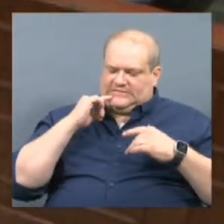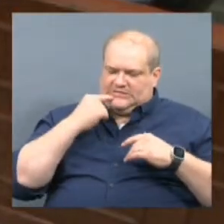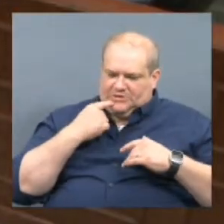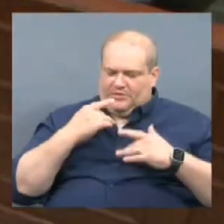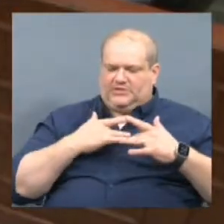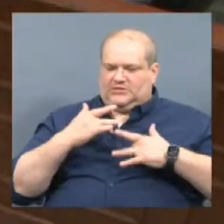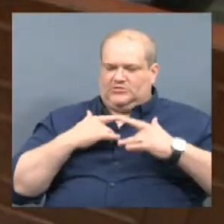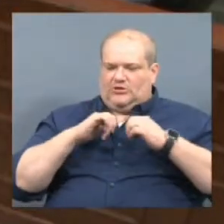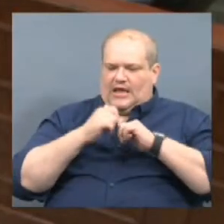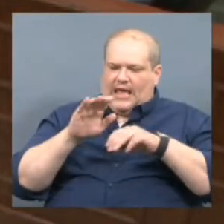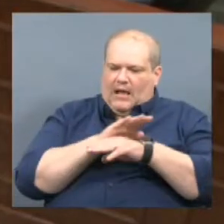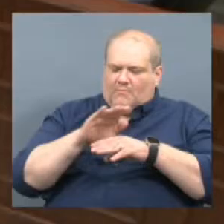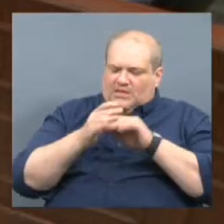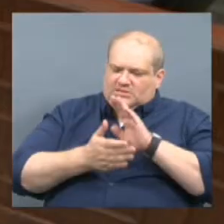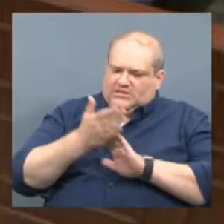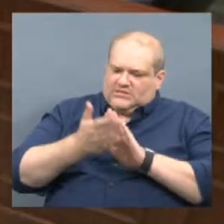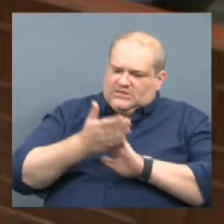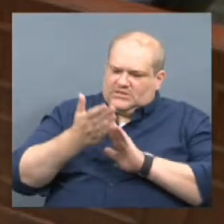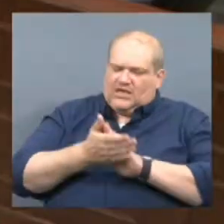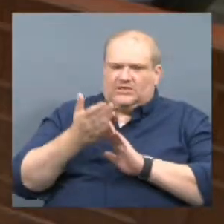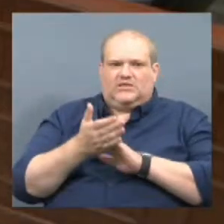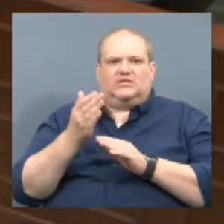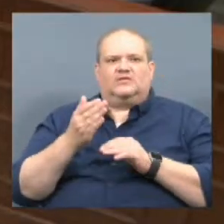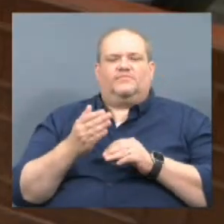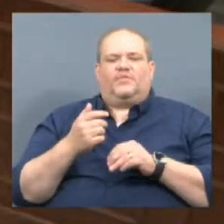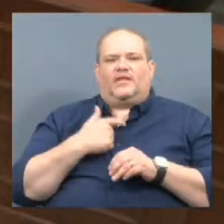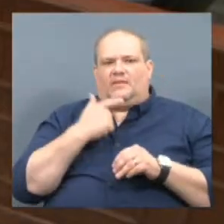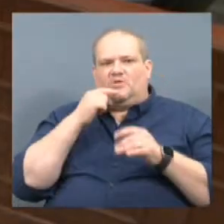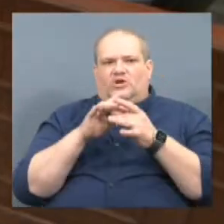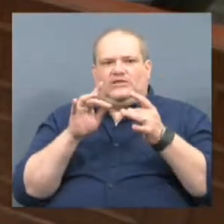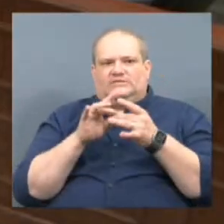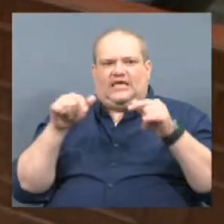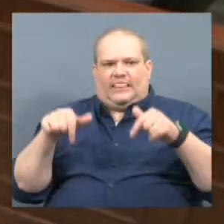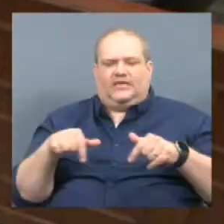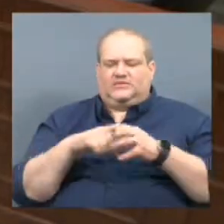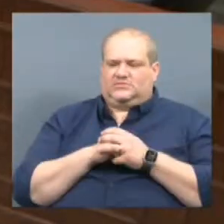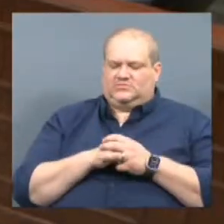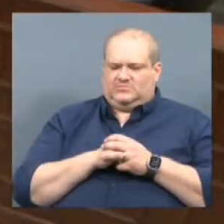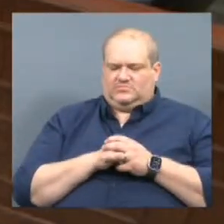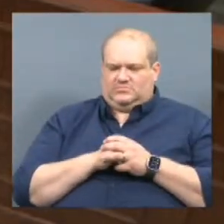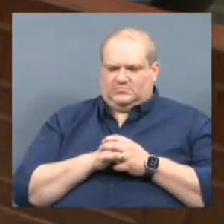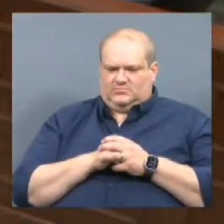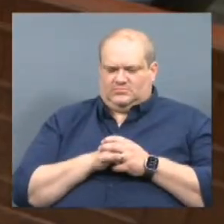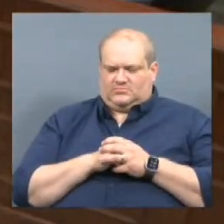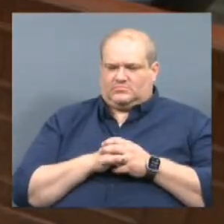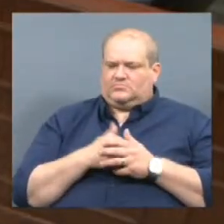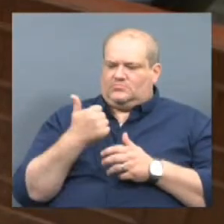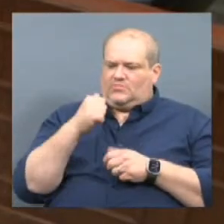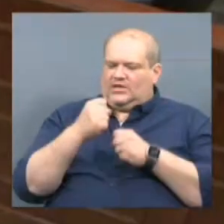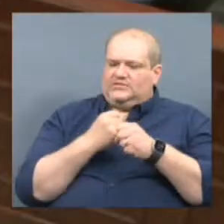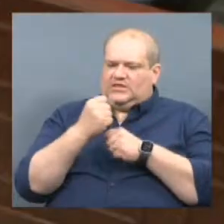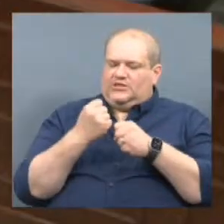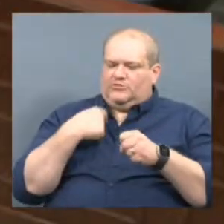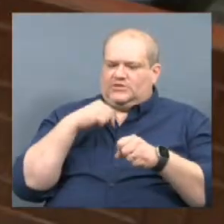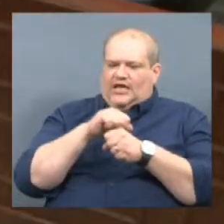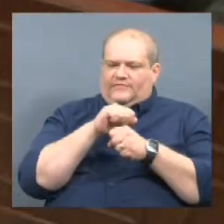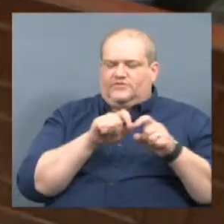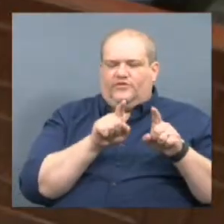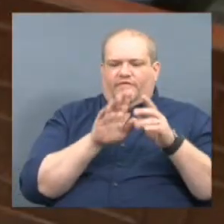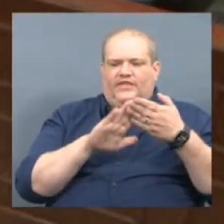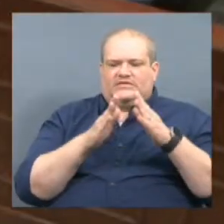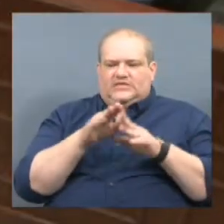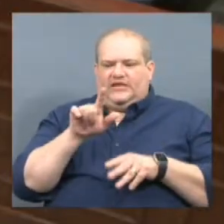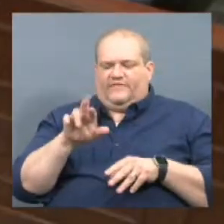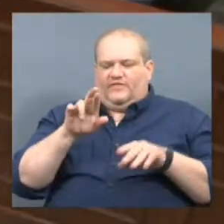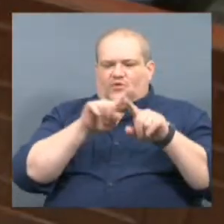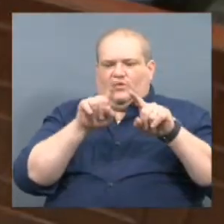with how business is being conducted. So I'm going to say this. For the last 10 years, I have served the city of Little Rock in